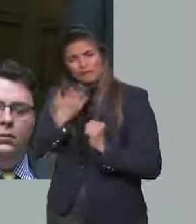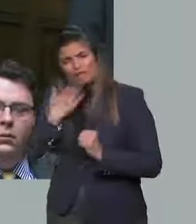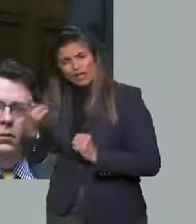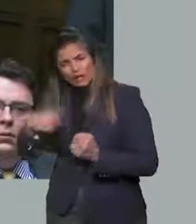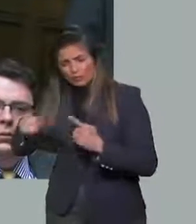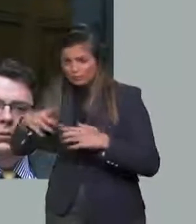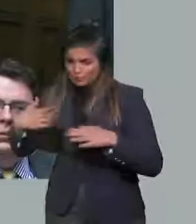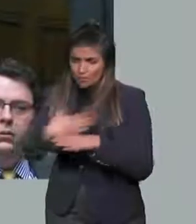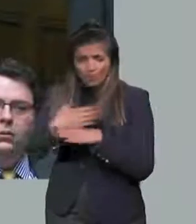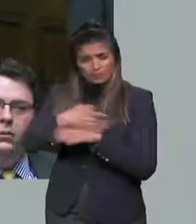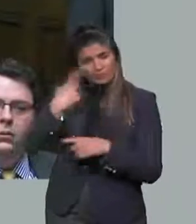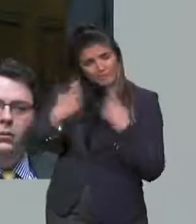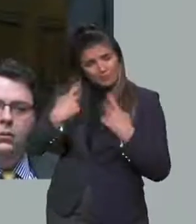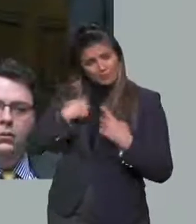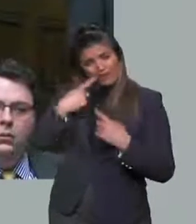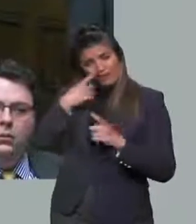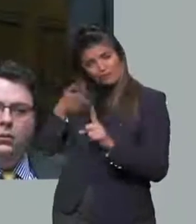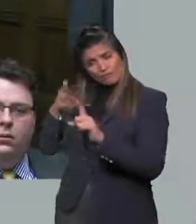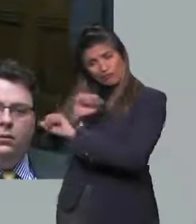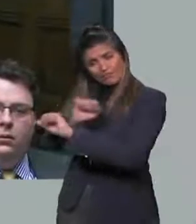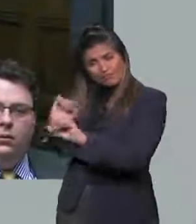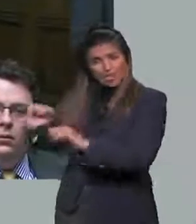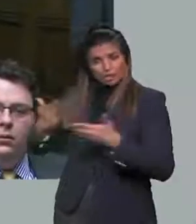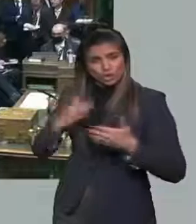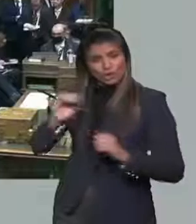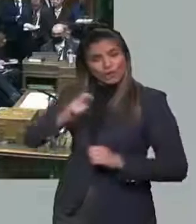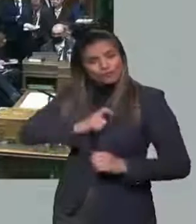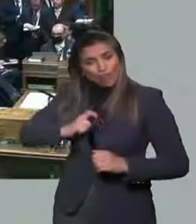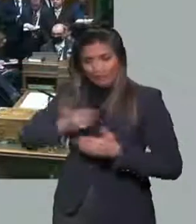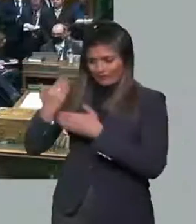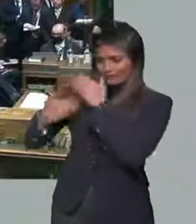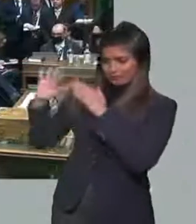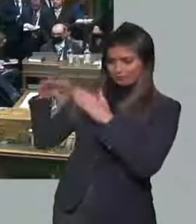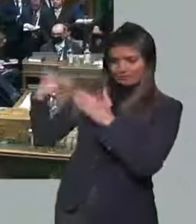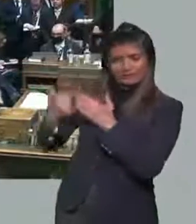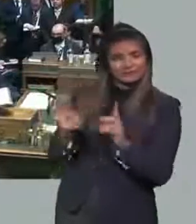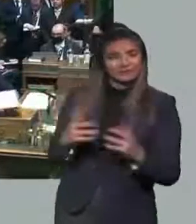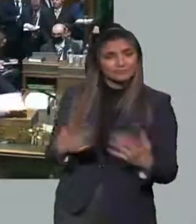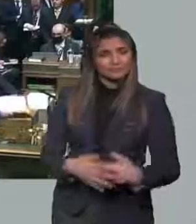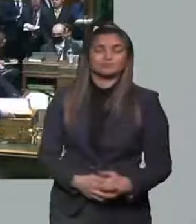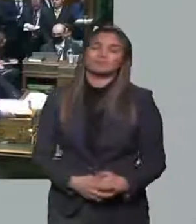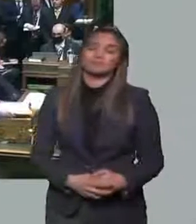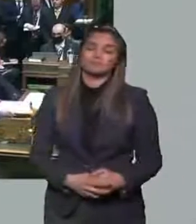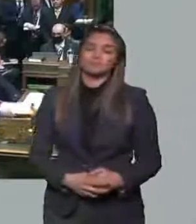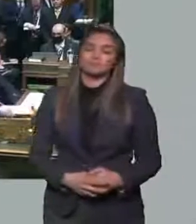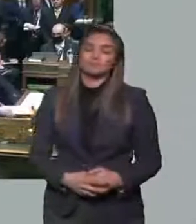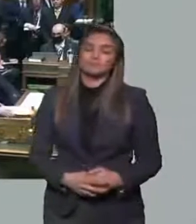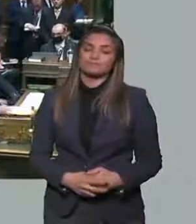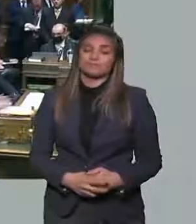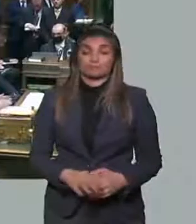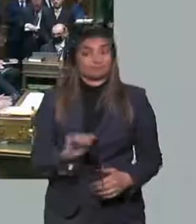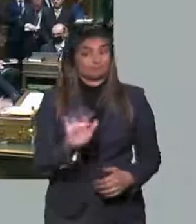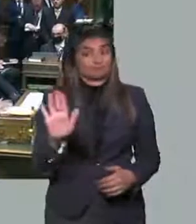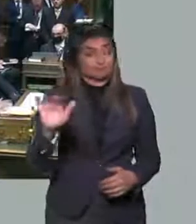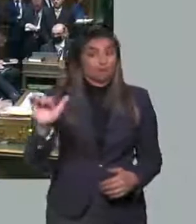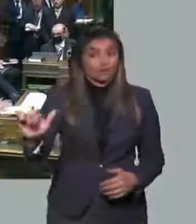what recognition we can give them for their service and for their role in history? Deputy Prime Minister. She's absolutely right. She's totally